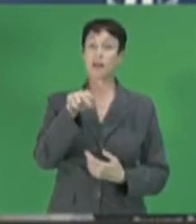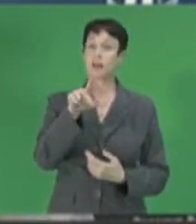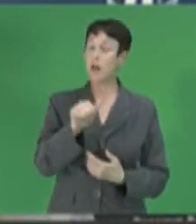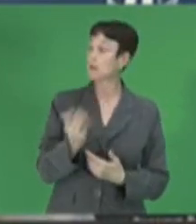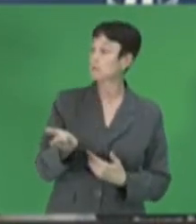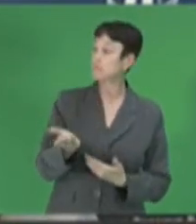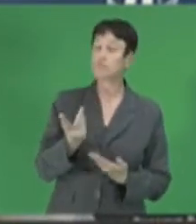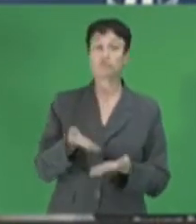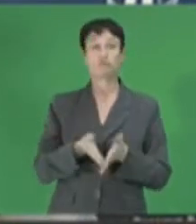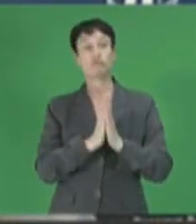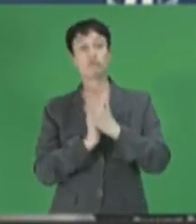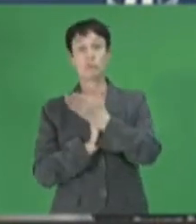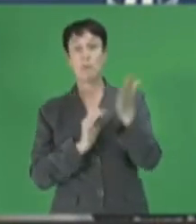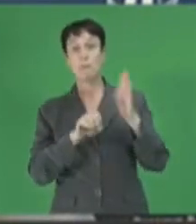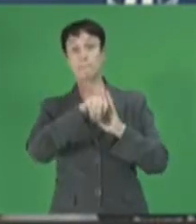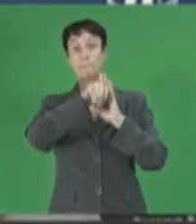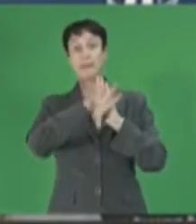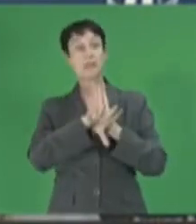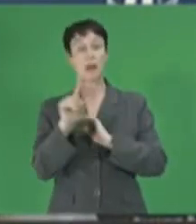of the media.